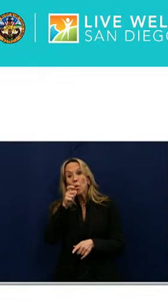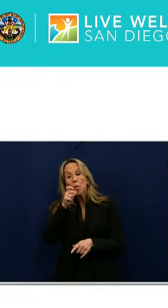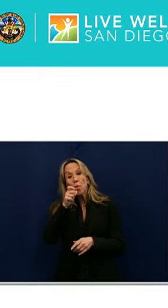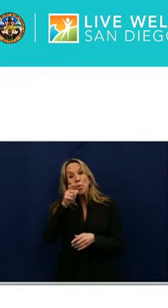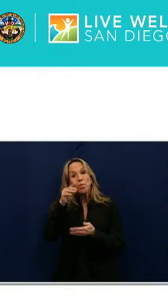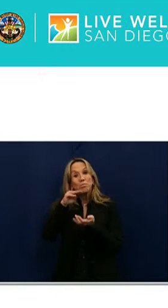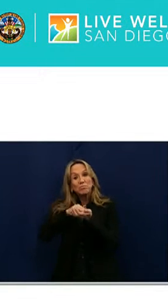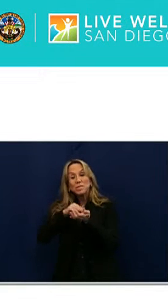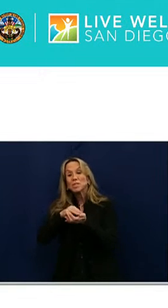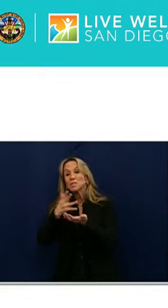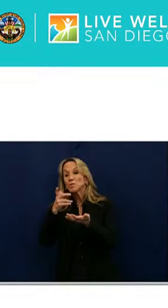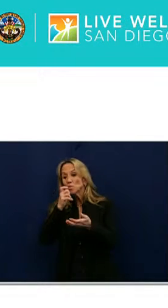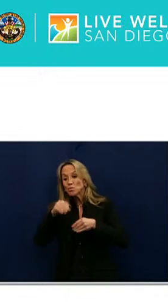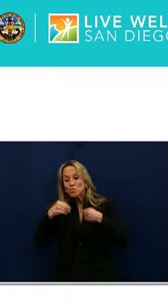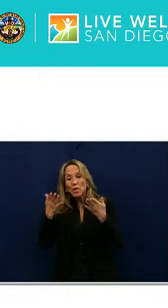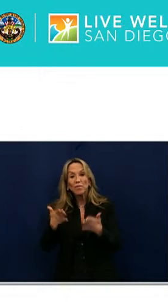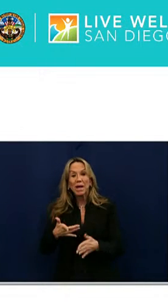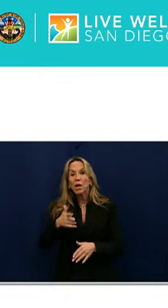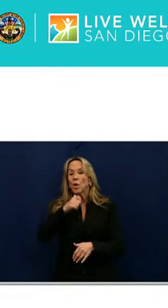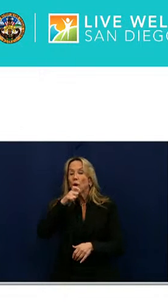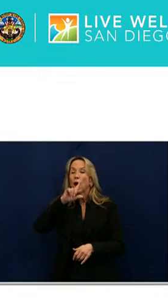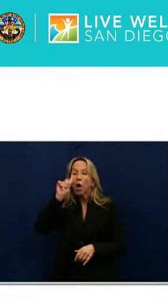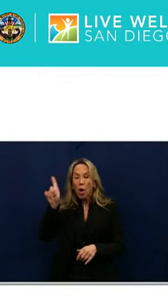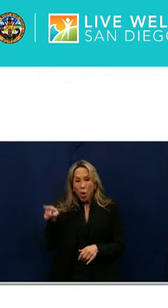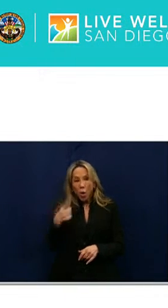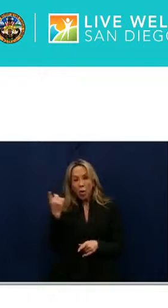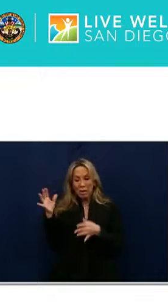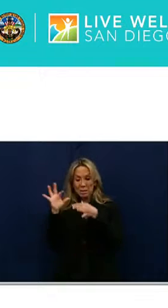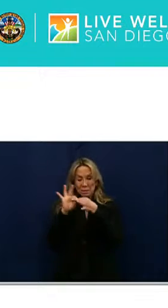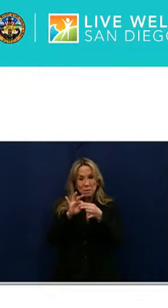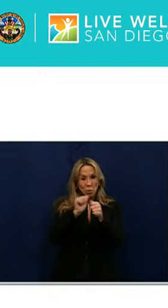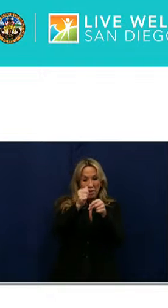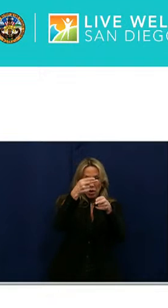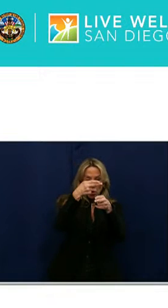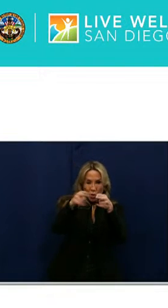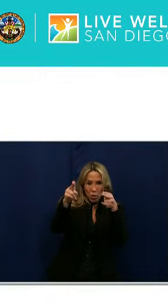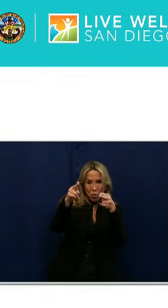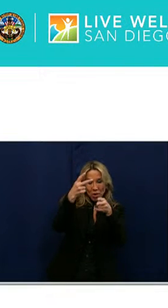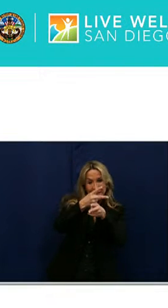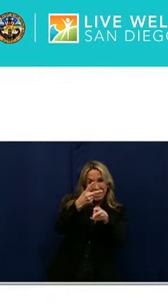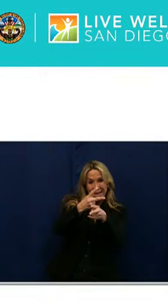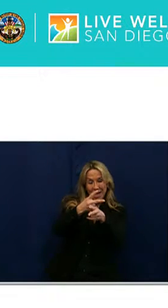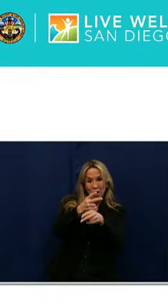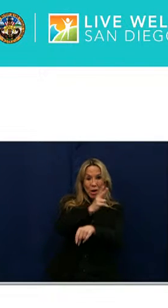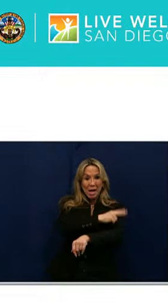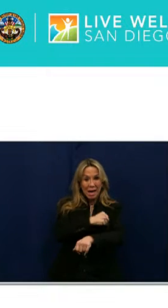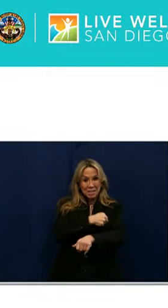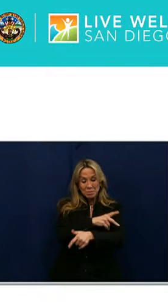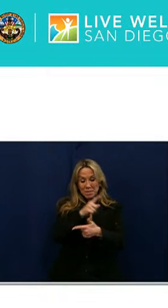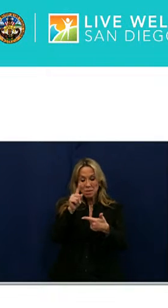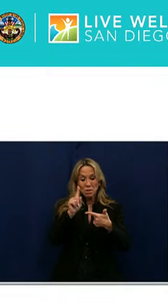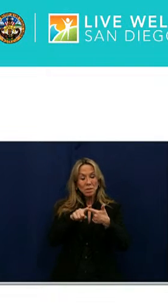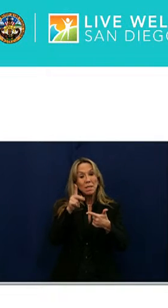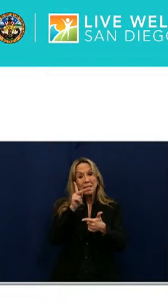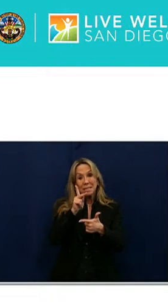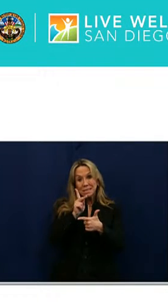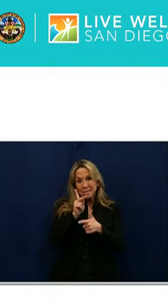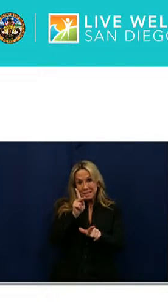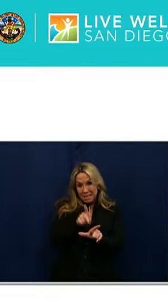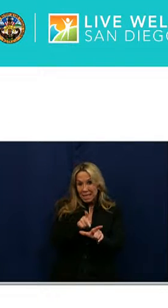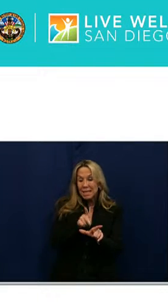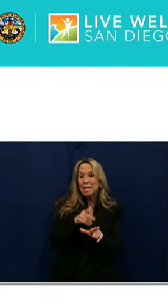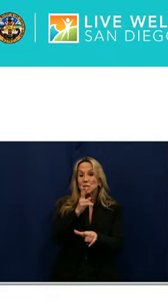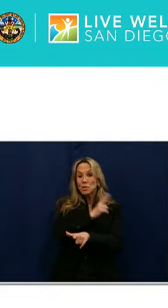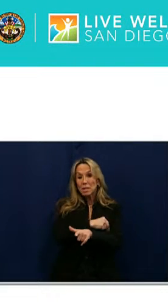with, in the slide before this, acute care hospitals, psychiatric hospitals, and